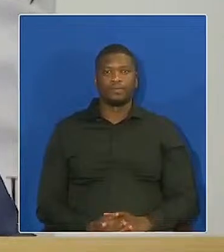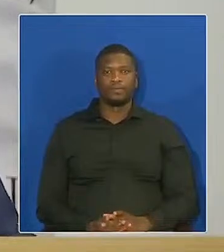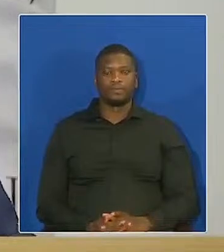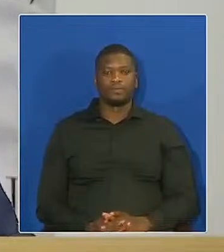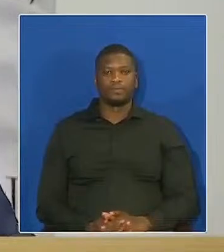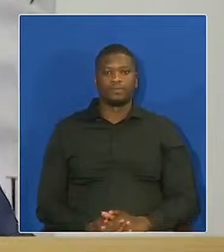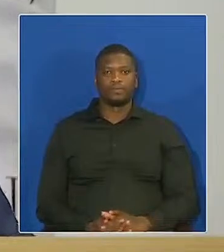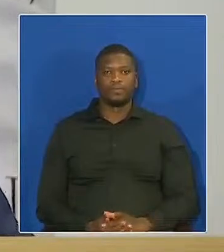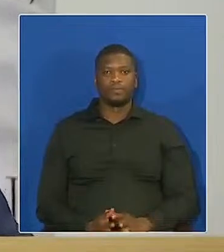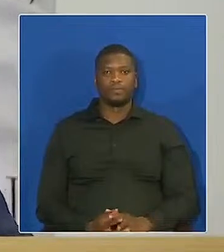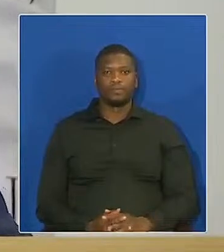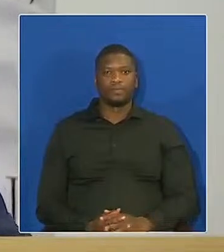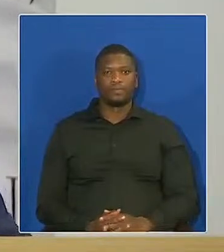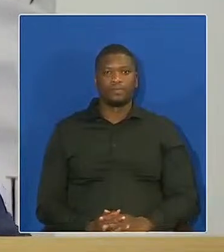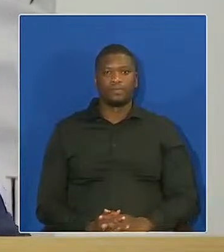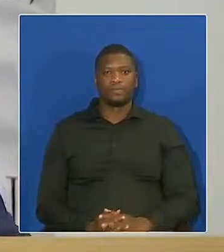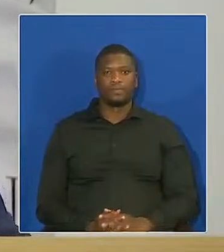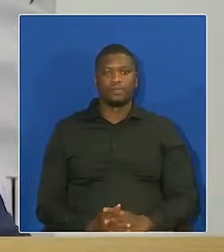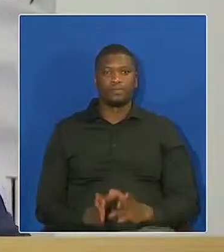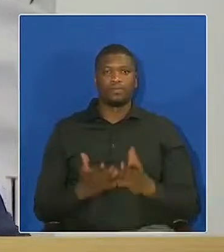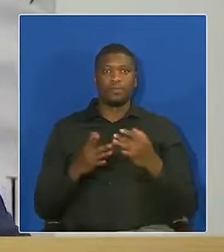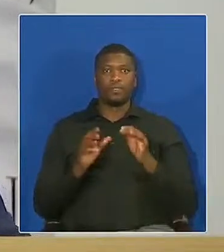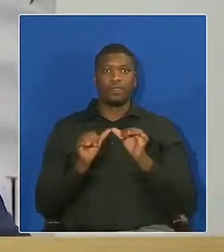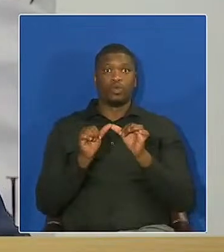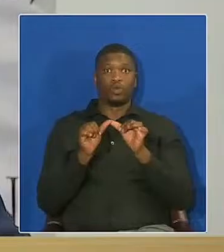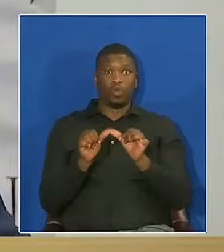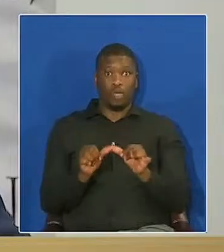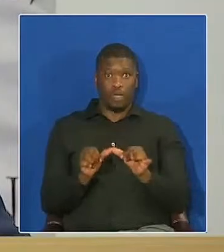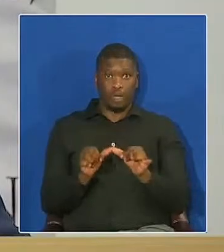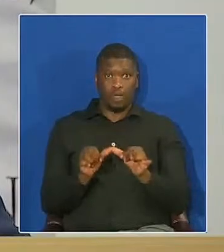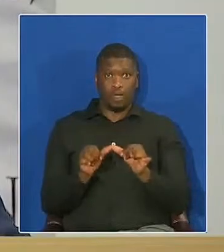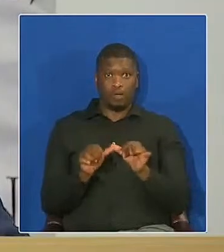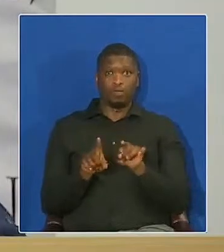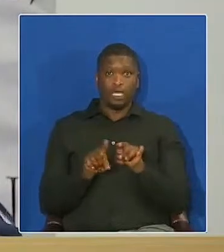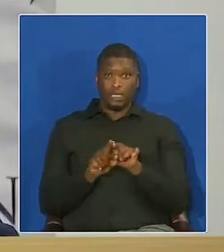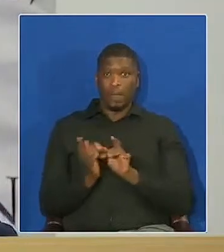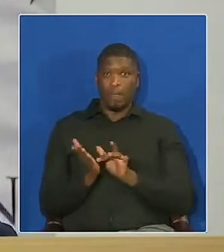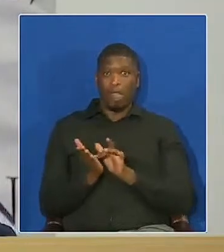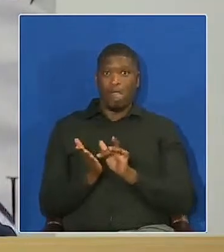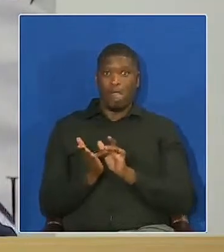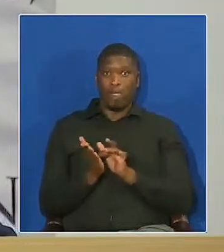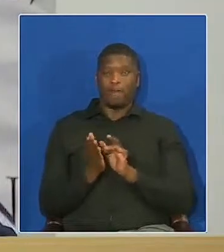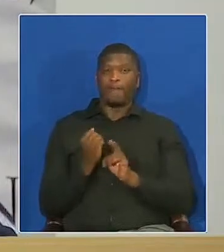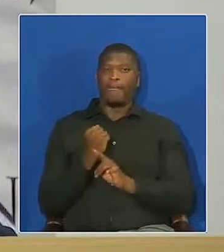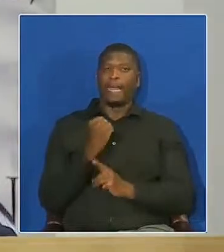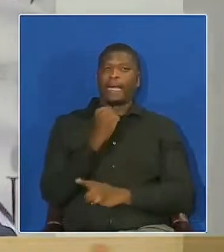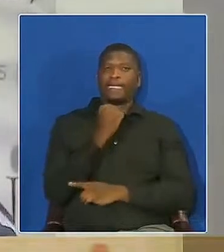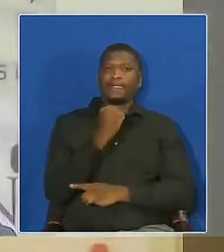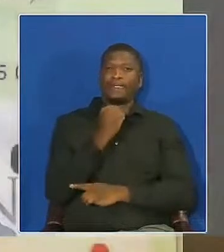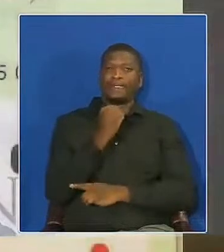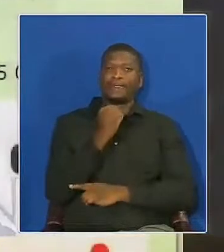Then moving on the same page, the last